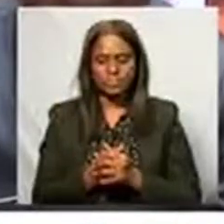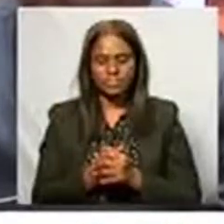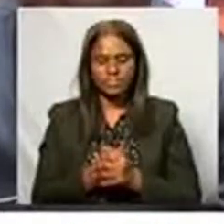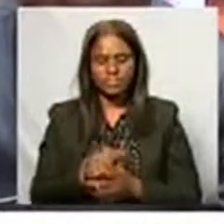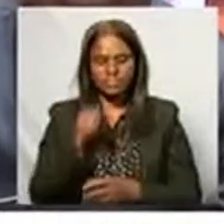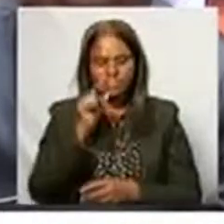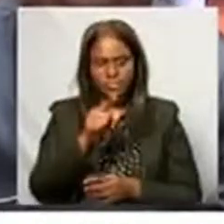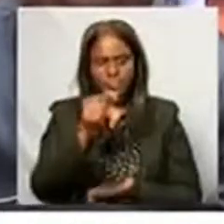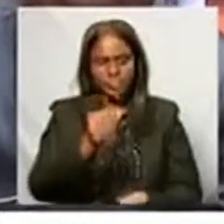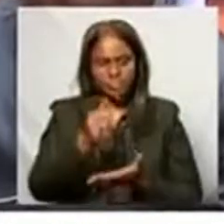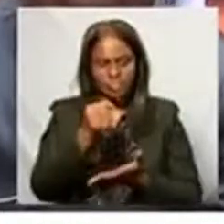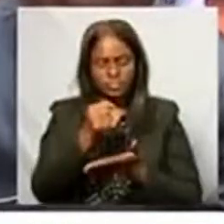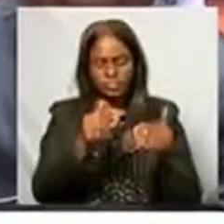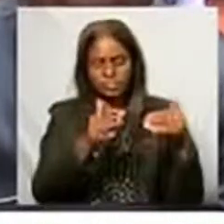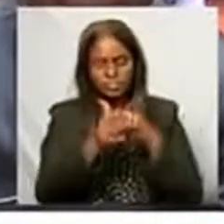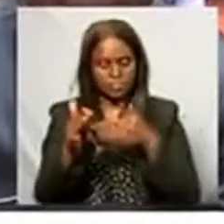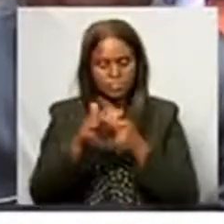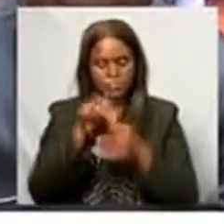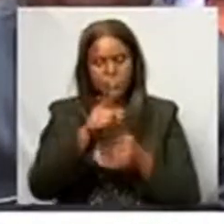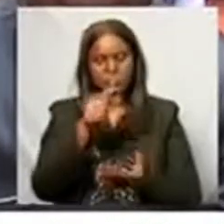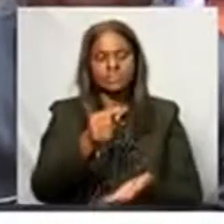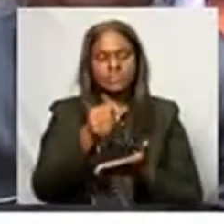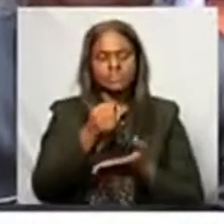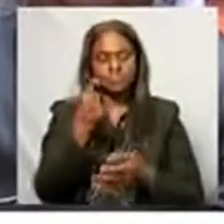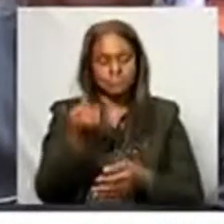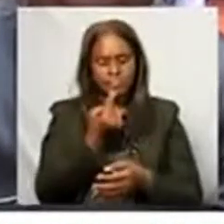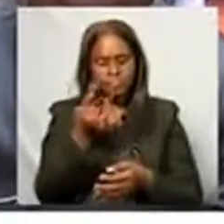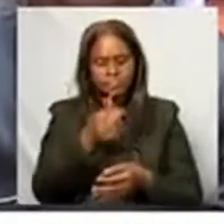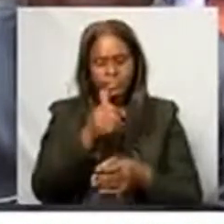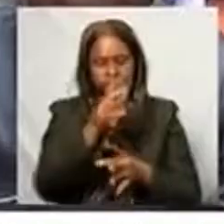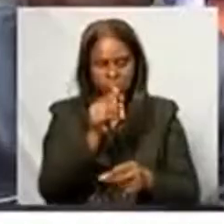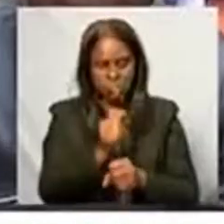This budget, against this budget, they only received